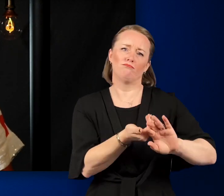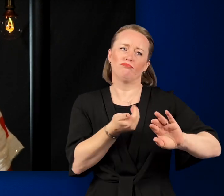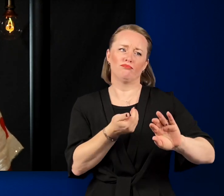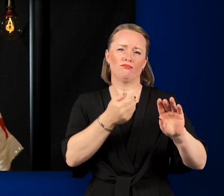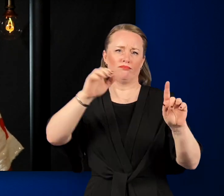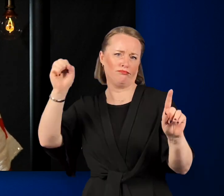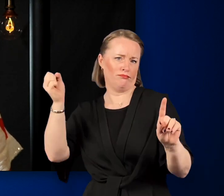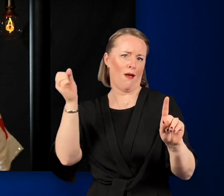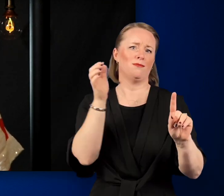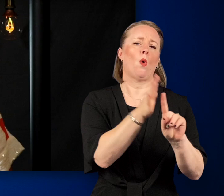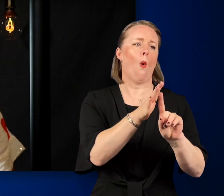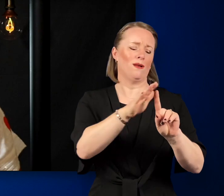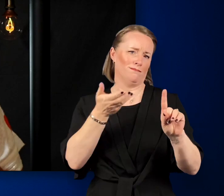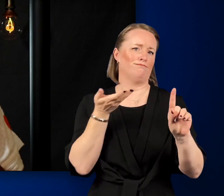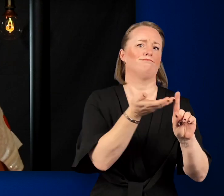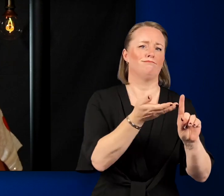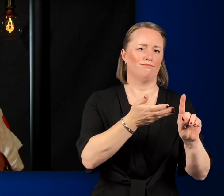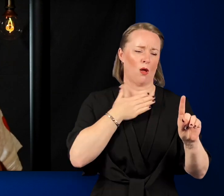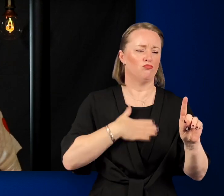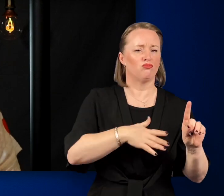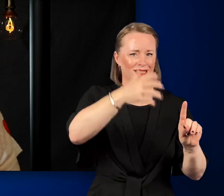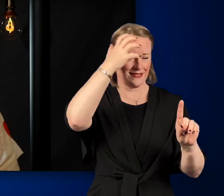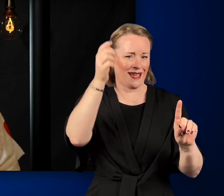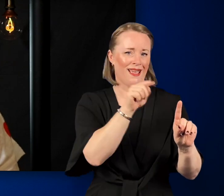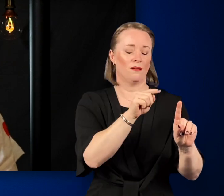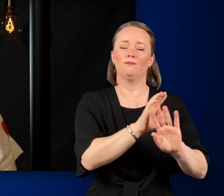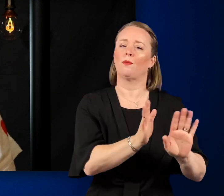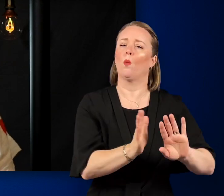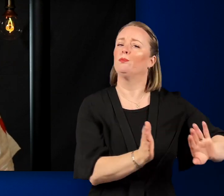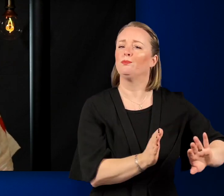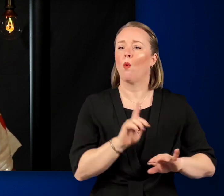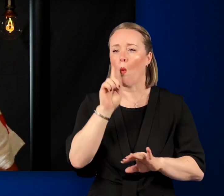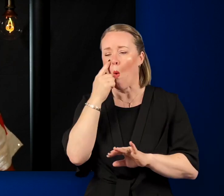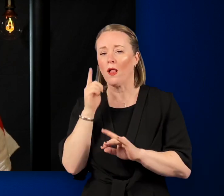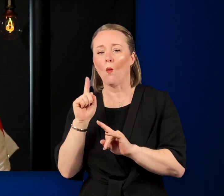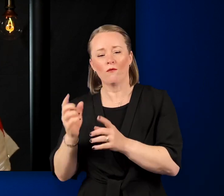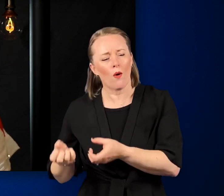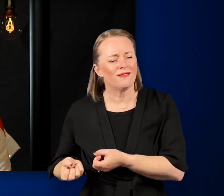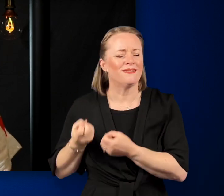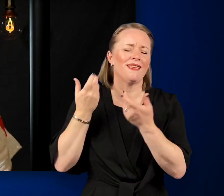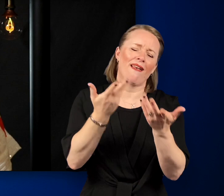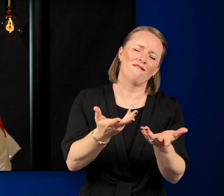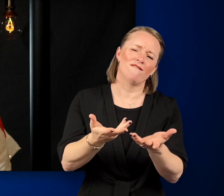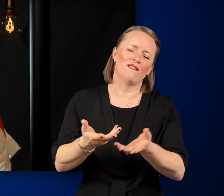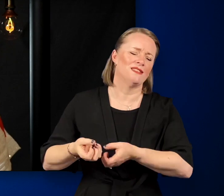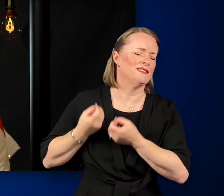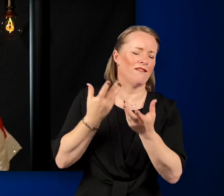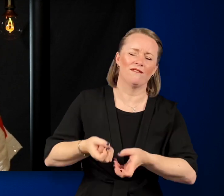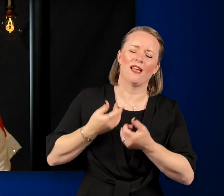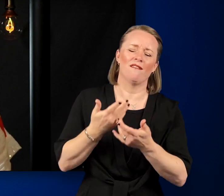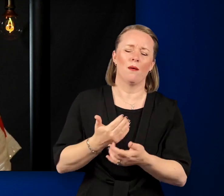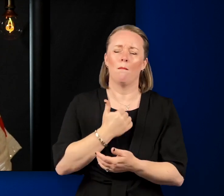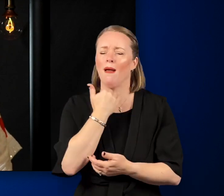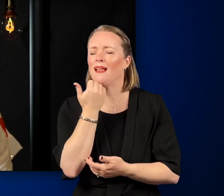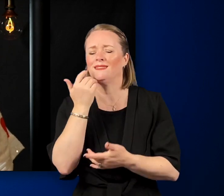is elsewhere for priests and kings. Here it's a symbol of generosity, of plenty, of blessing, and